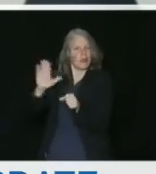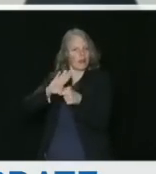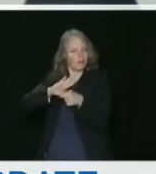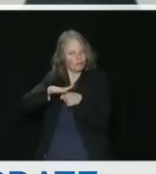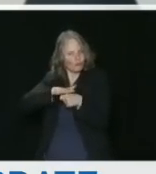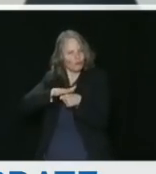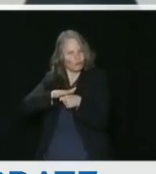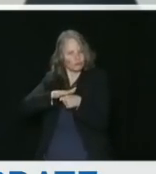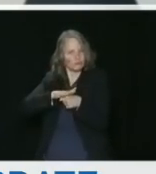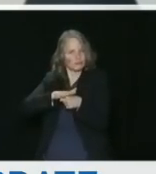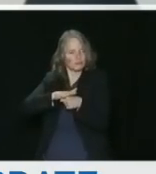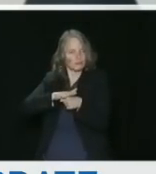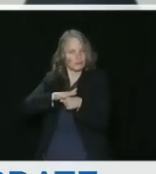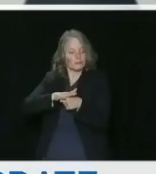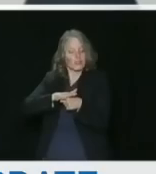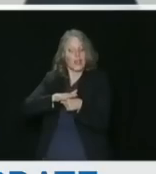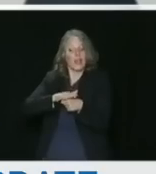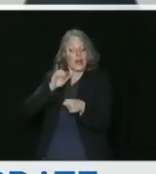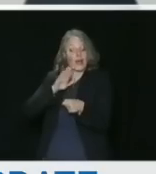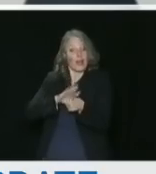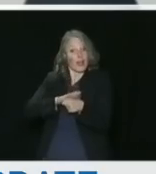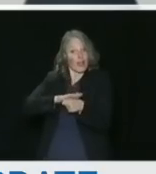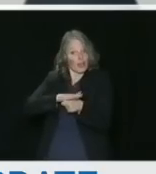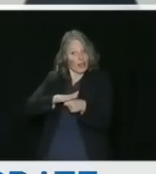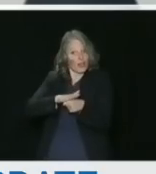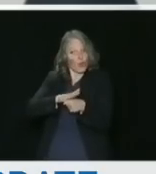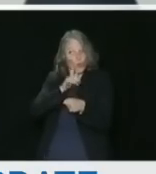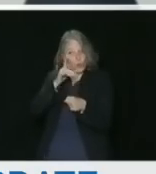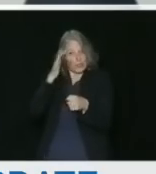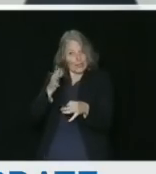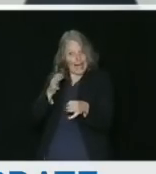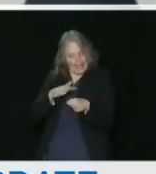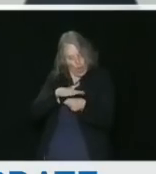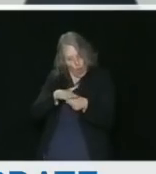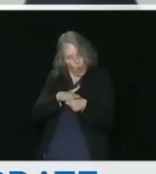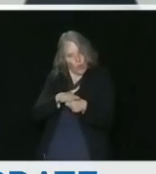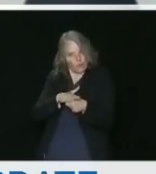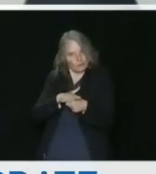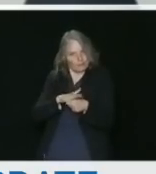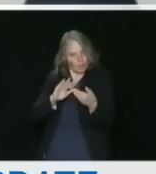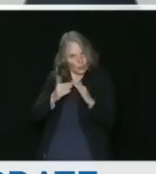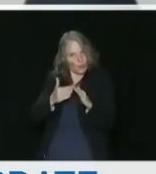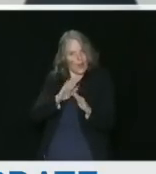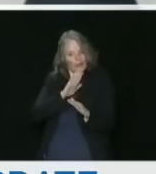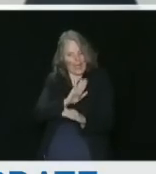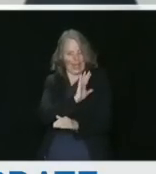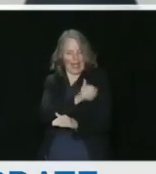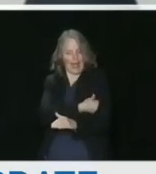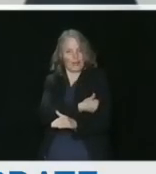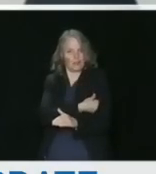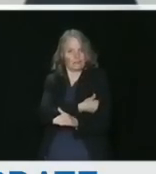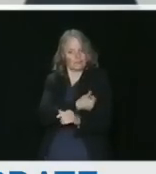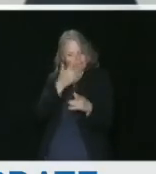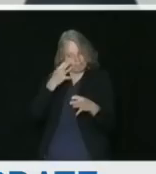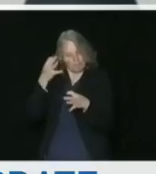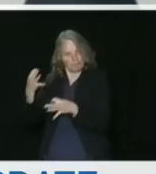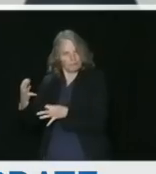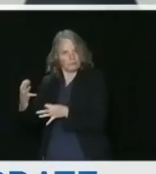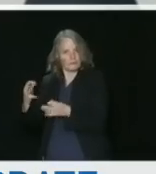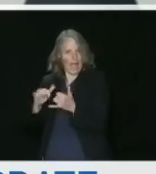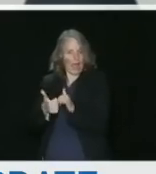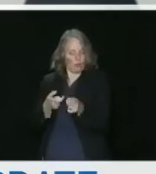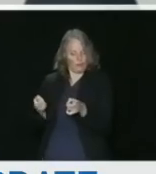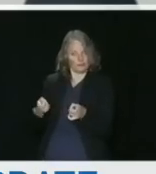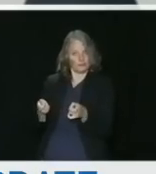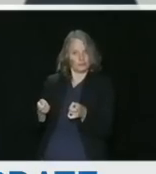those decisions must be made by local health authorities. But I think it's